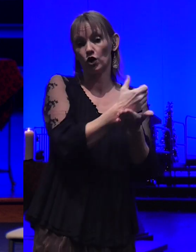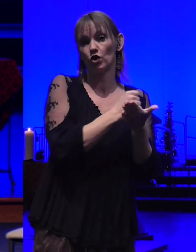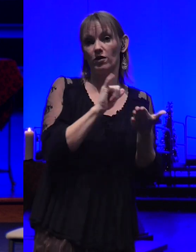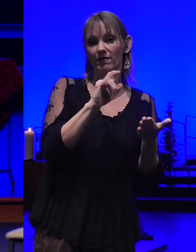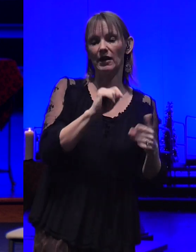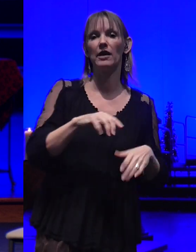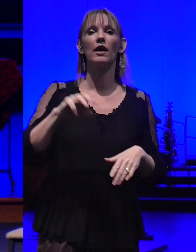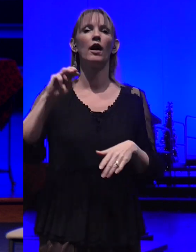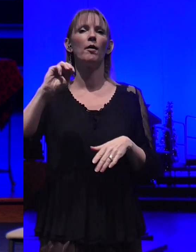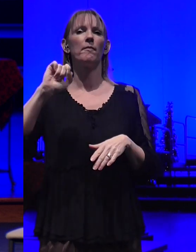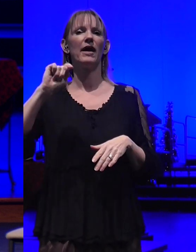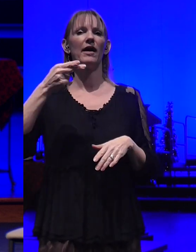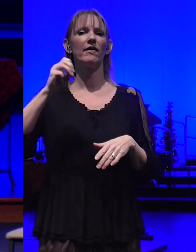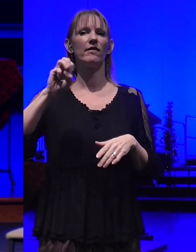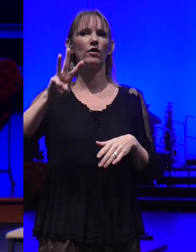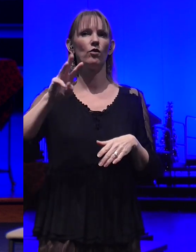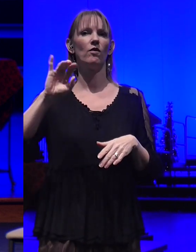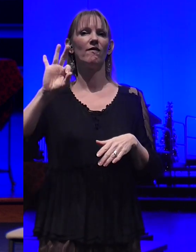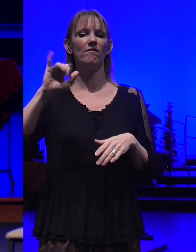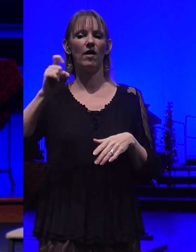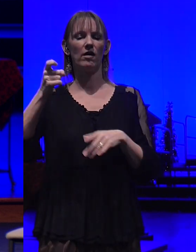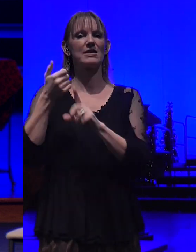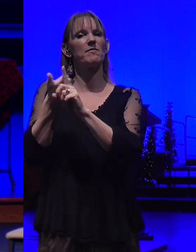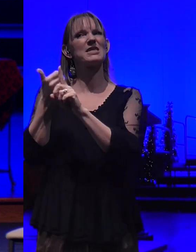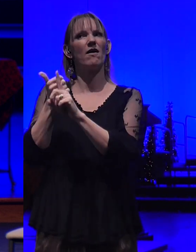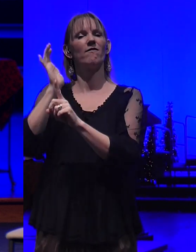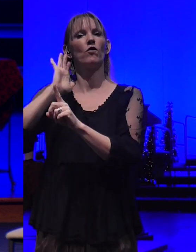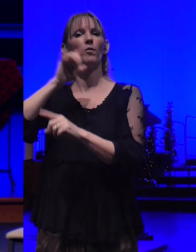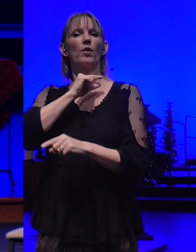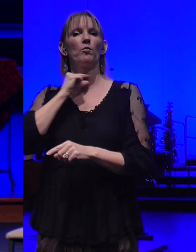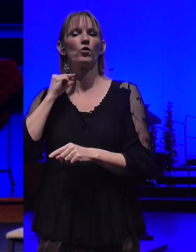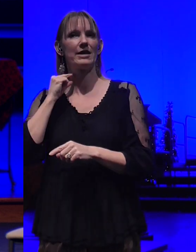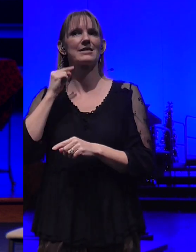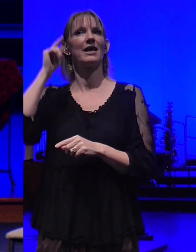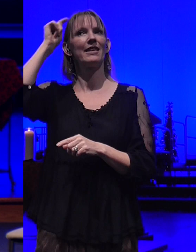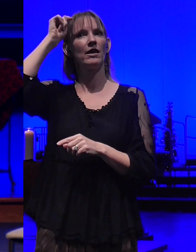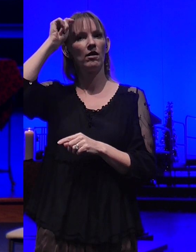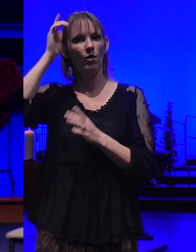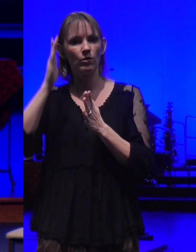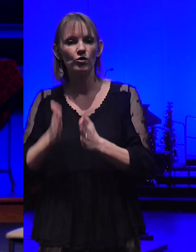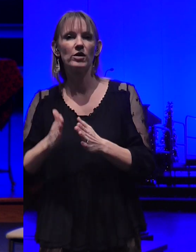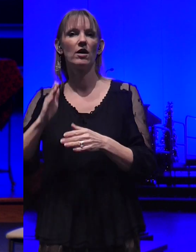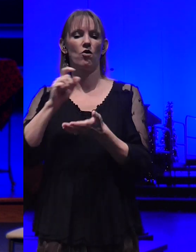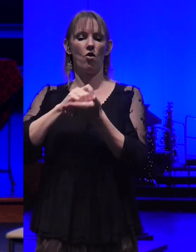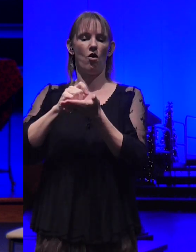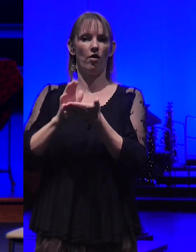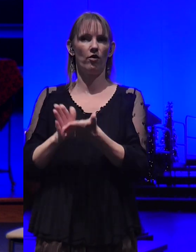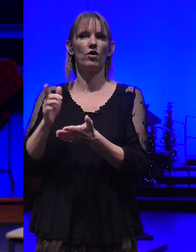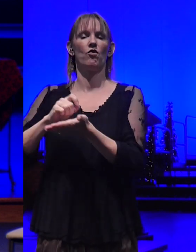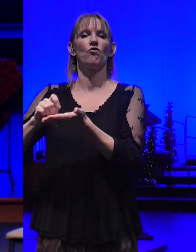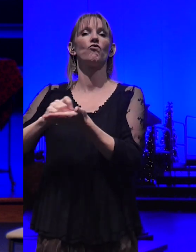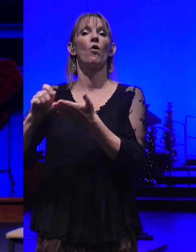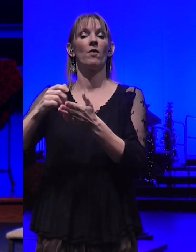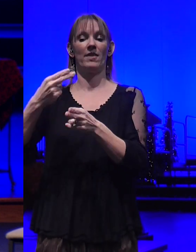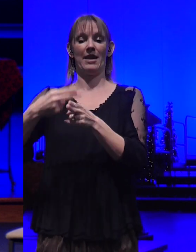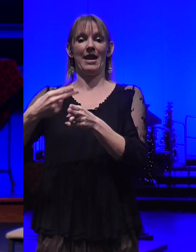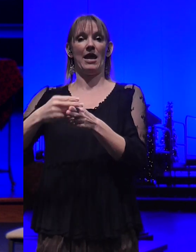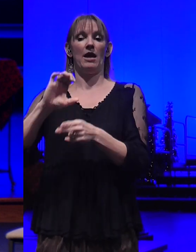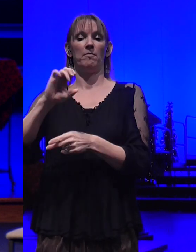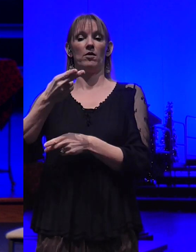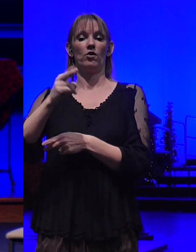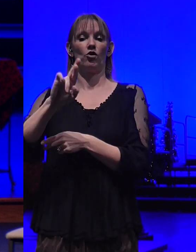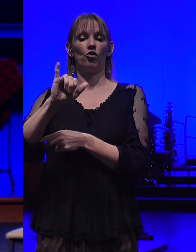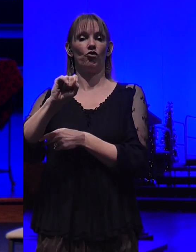Matthew Fox, a former priest and theologian and author, he writes, "The name